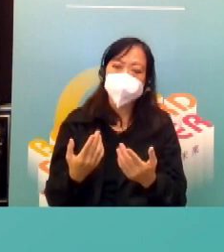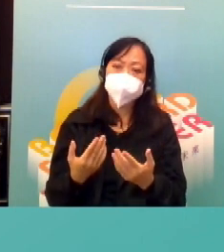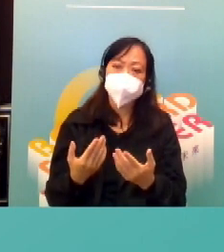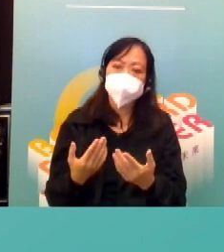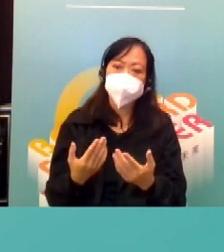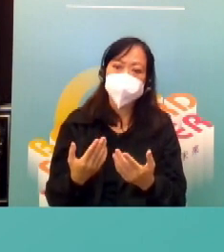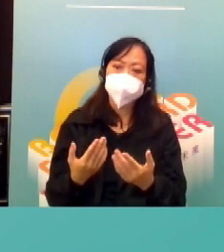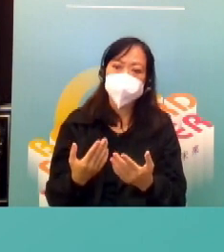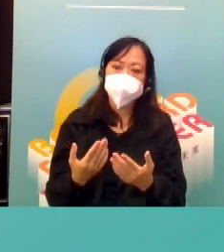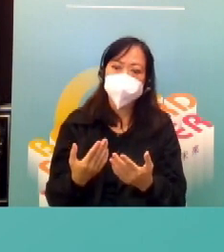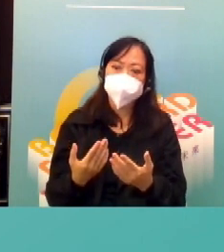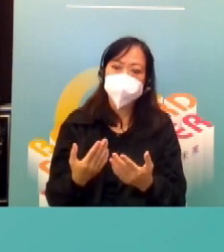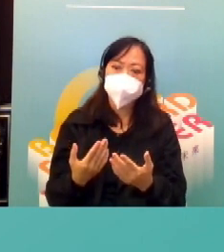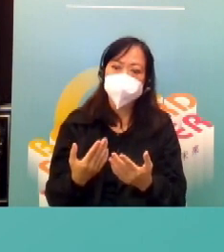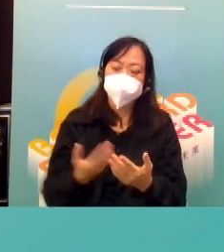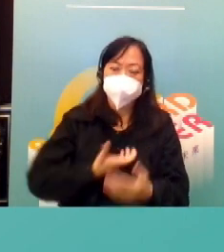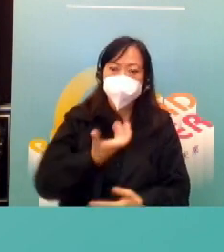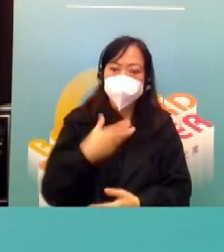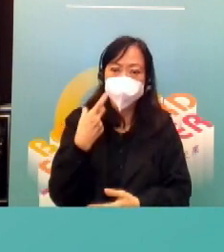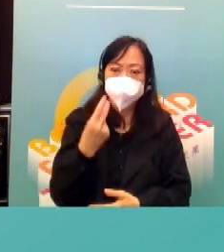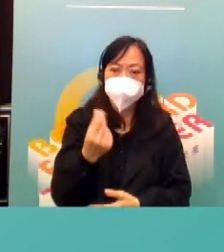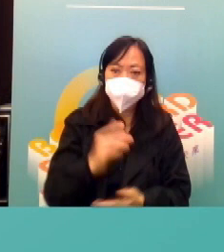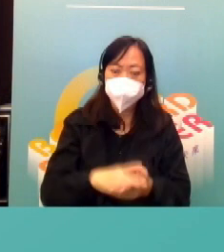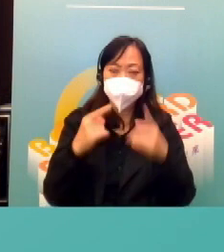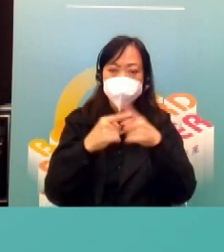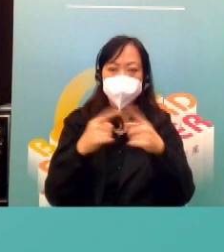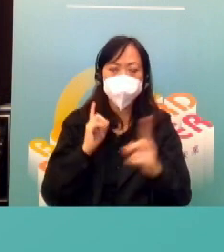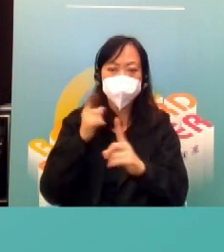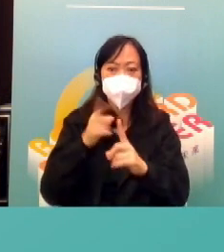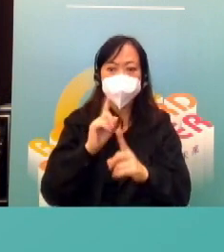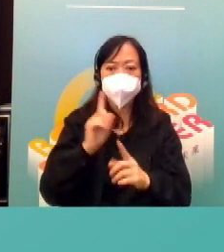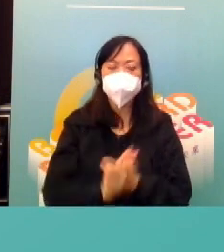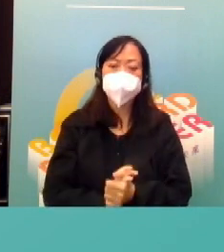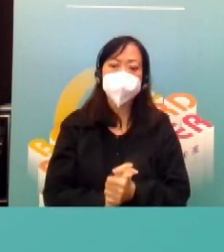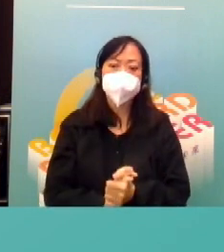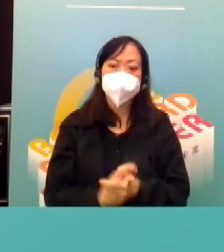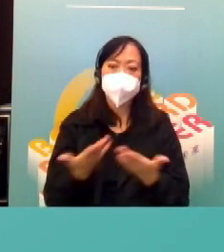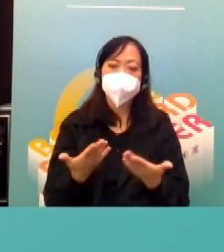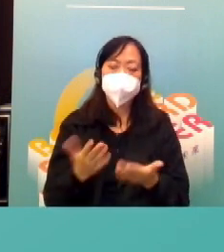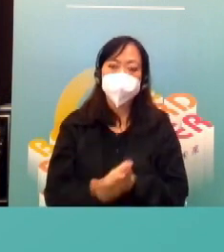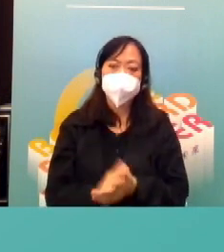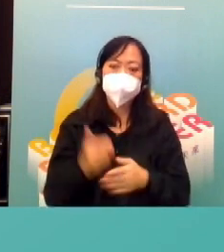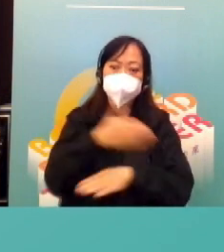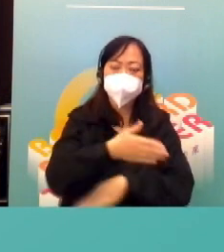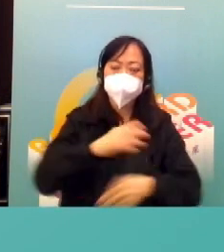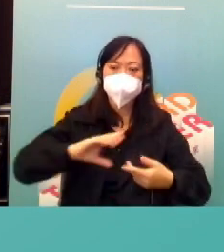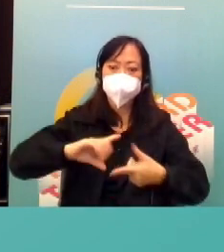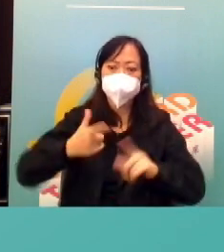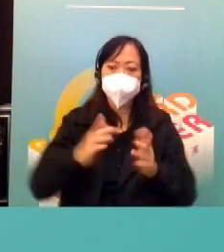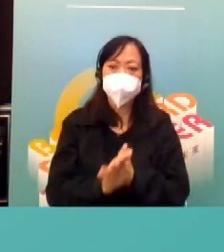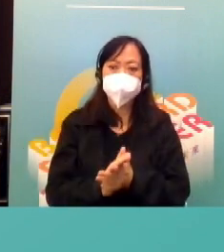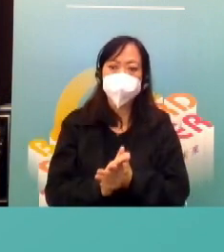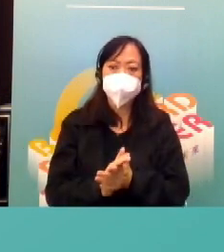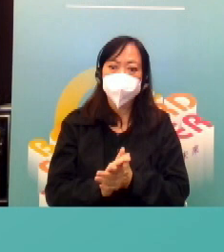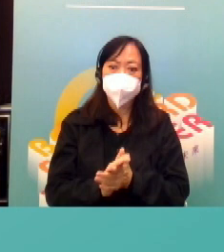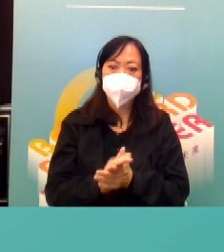that outcomes-based contract can generate more alignment, more innovation, better outcomes, and ultimately better value for the payer